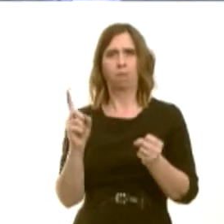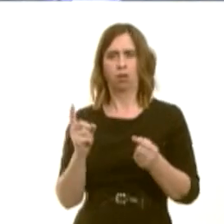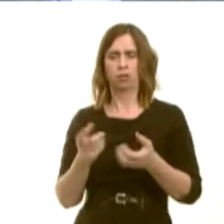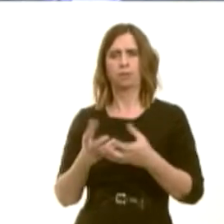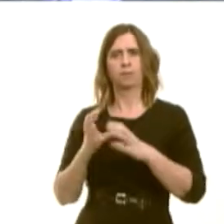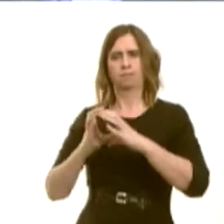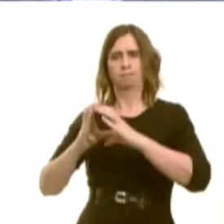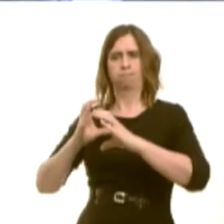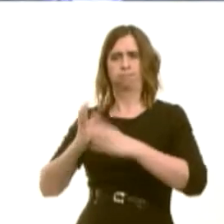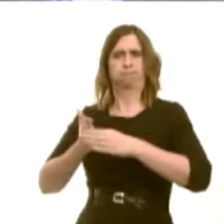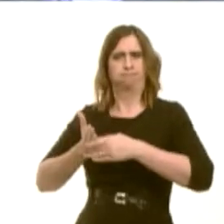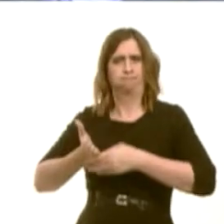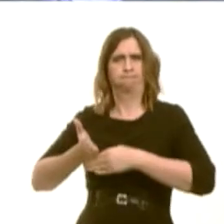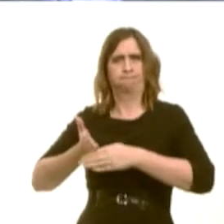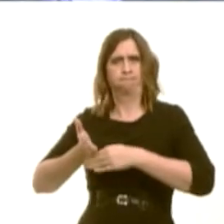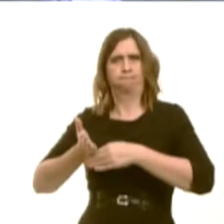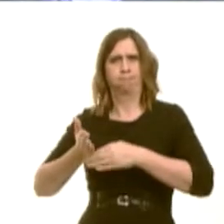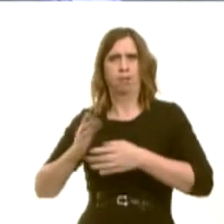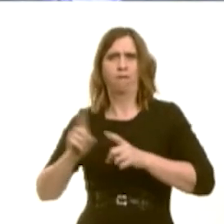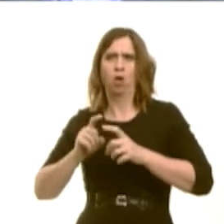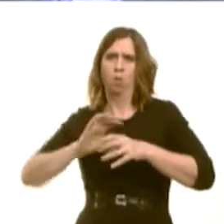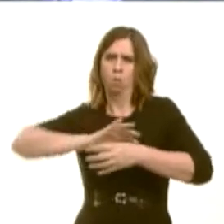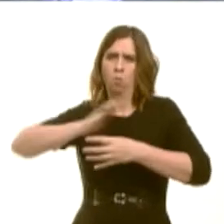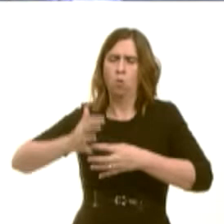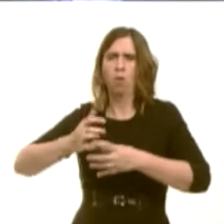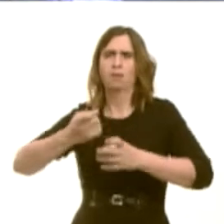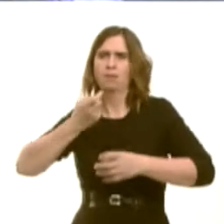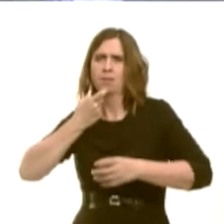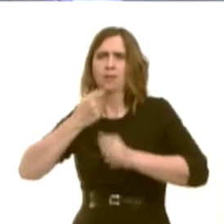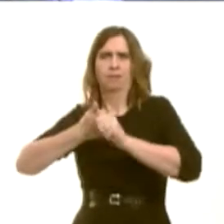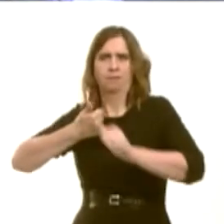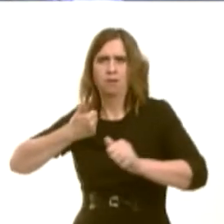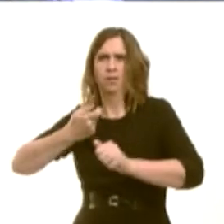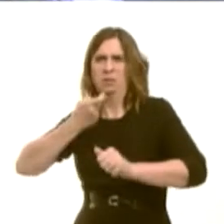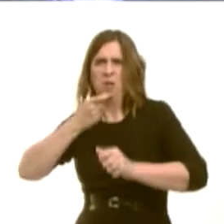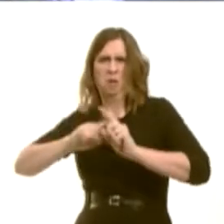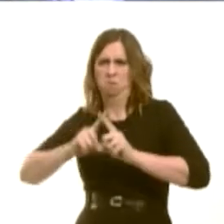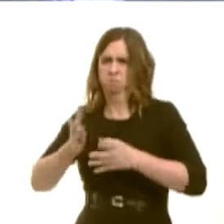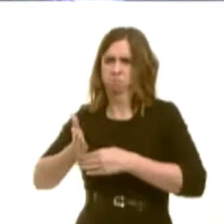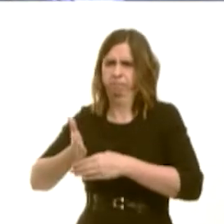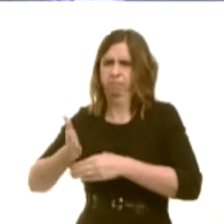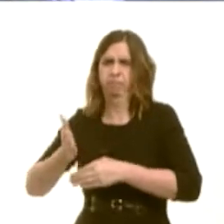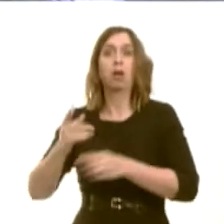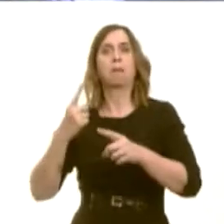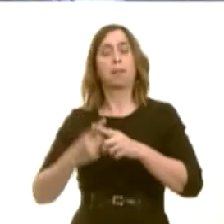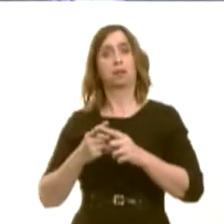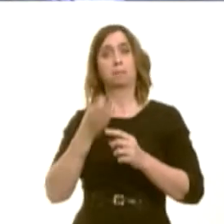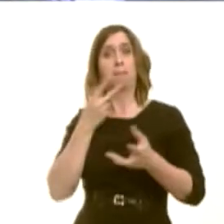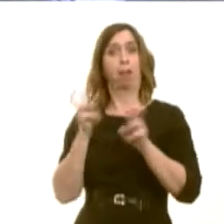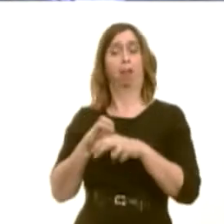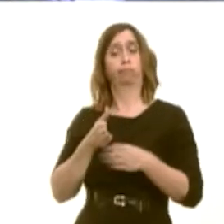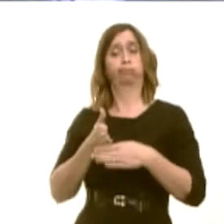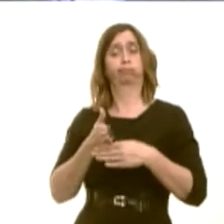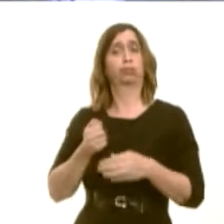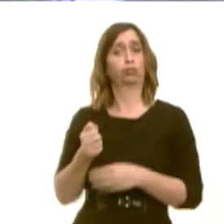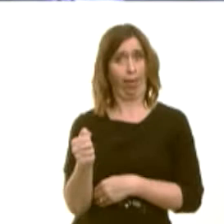adaptation. Also, of course, looking to extend the network in the future, but also, of course, making sure that there's proper integration with bus services. And